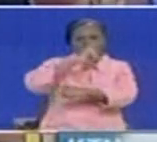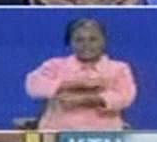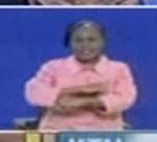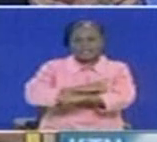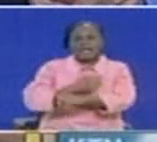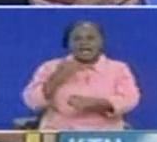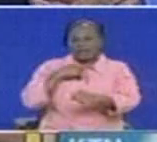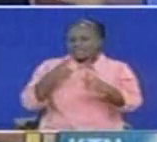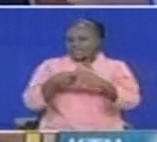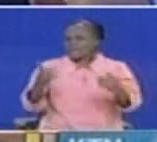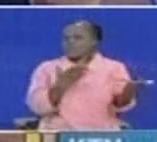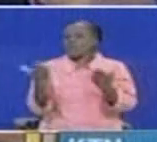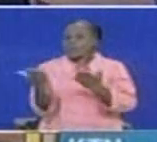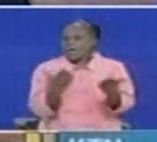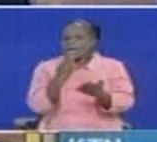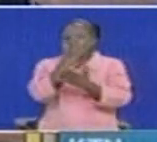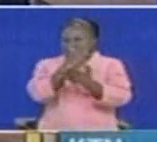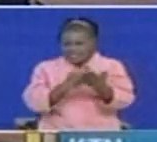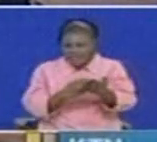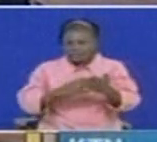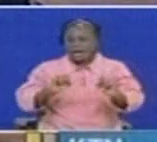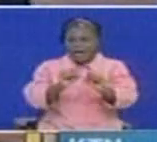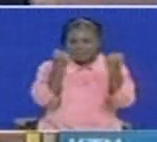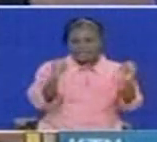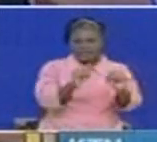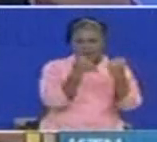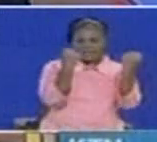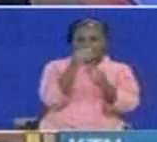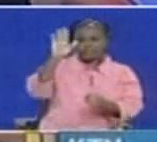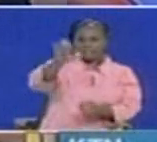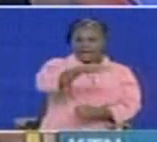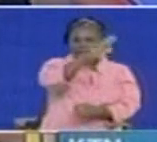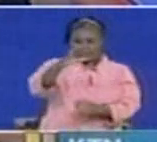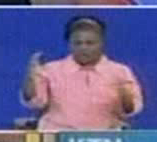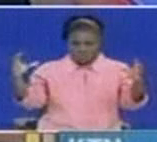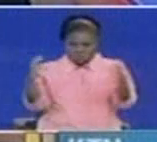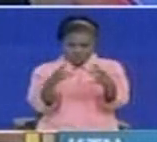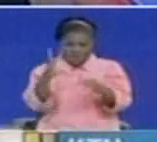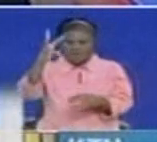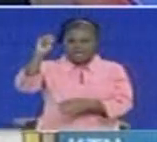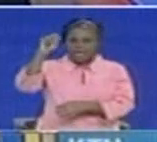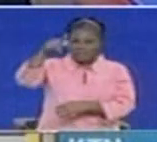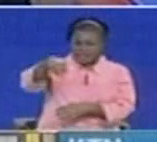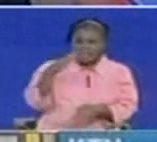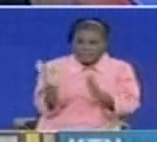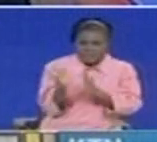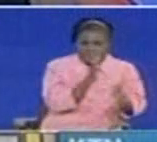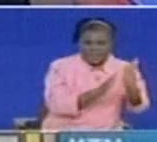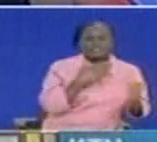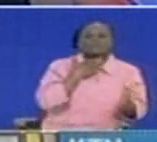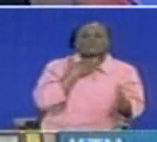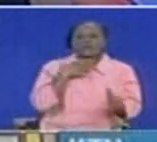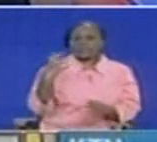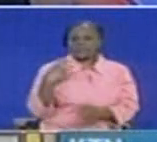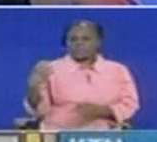And we do begin tonight with some unfolding drama in Parliament, where a group of MPs are plotting to have Cabinet Secretary